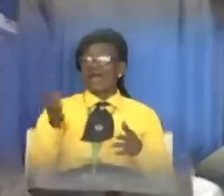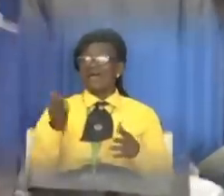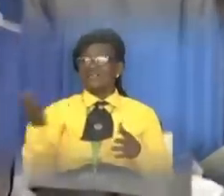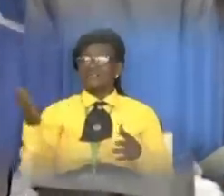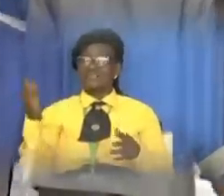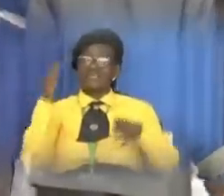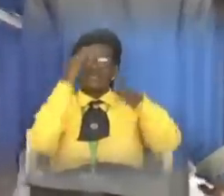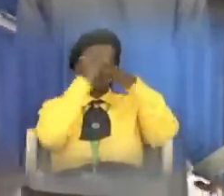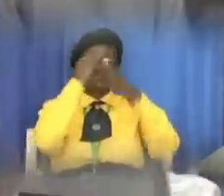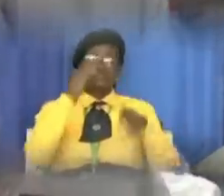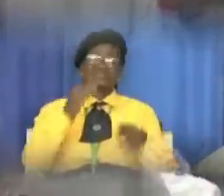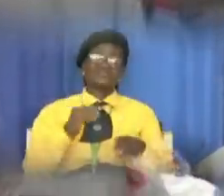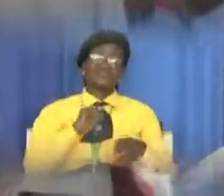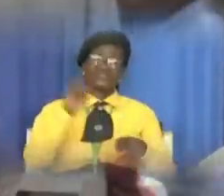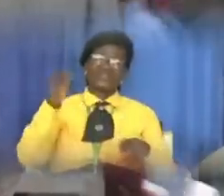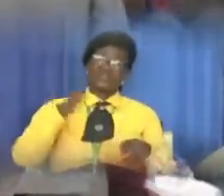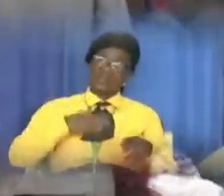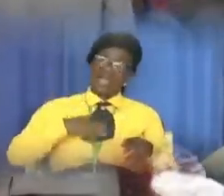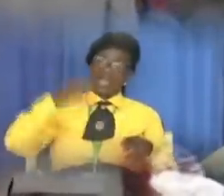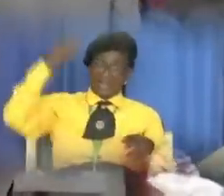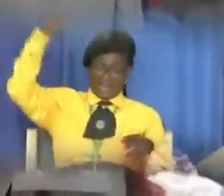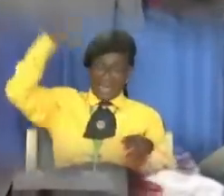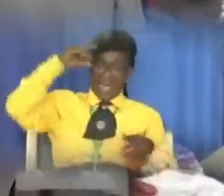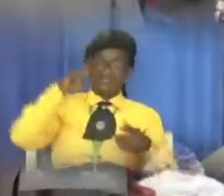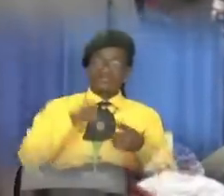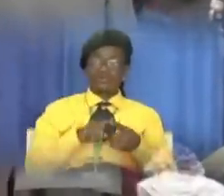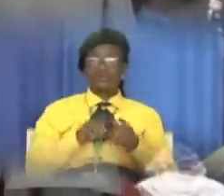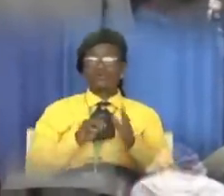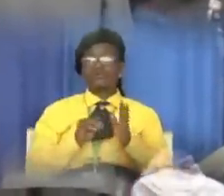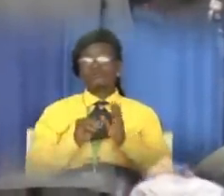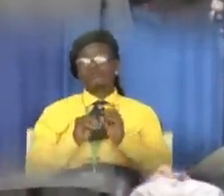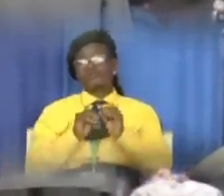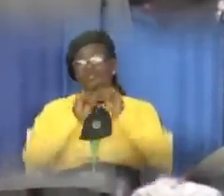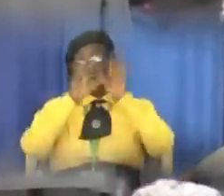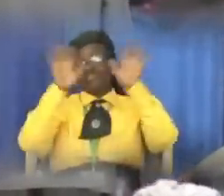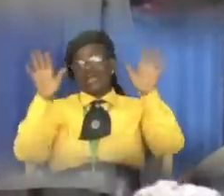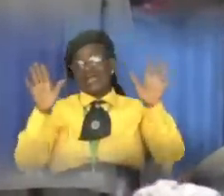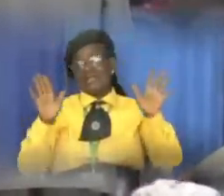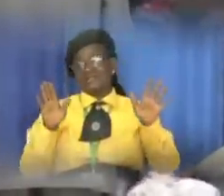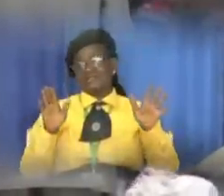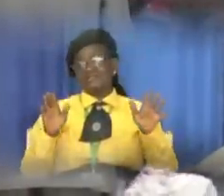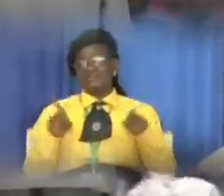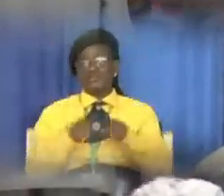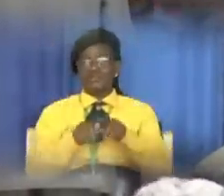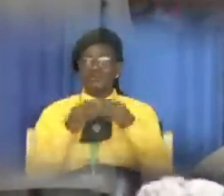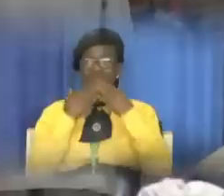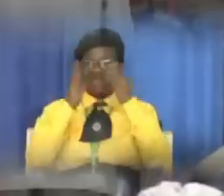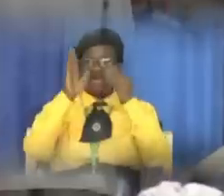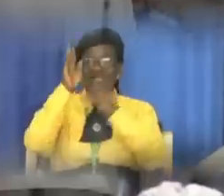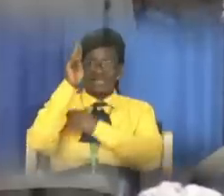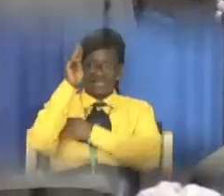course, you start by thanking Him again for even bringing you here tonight.